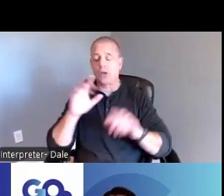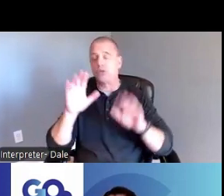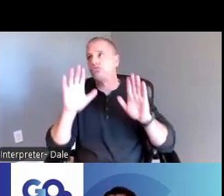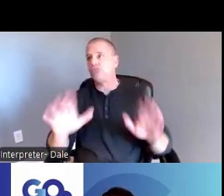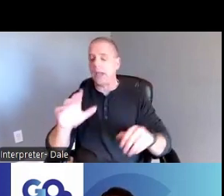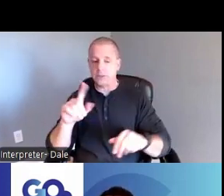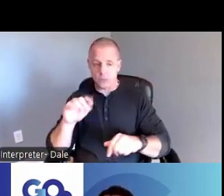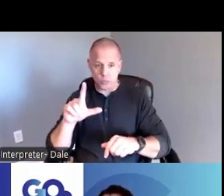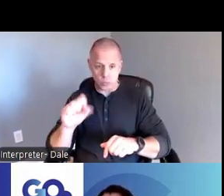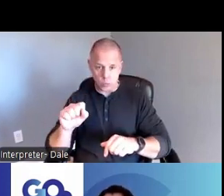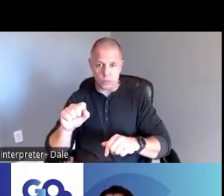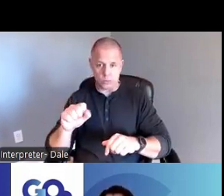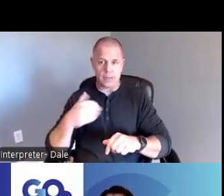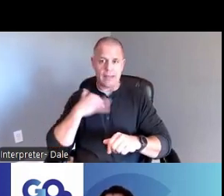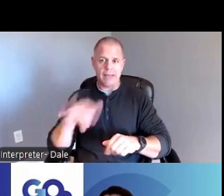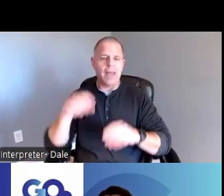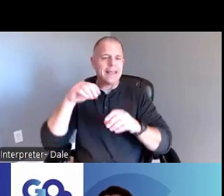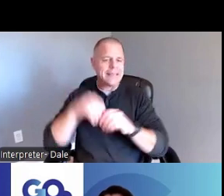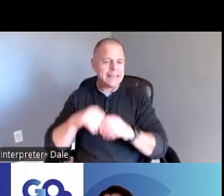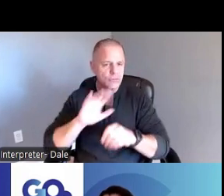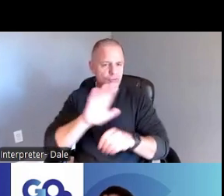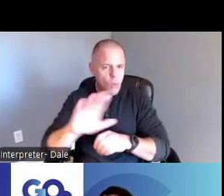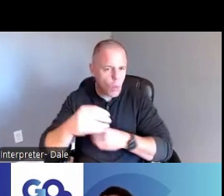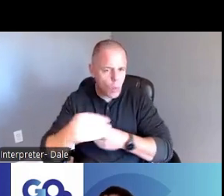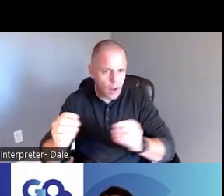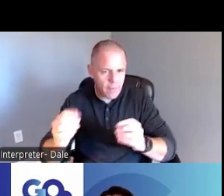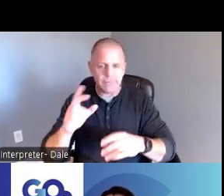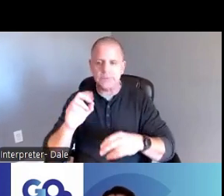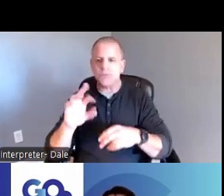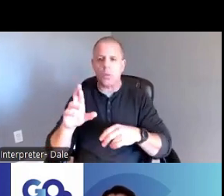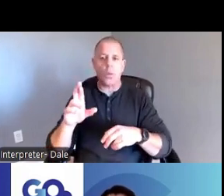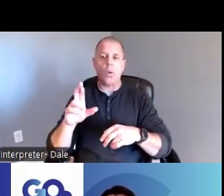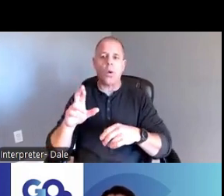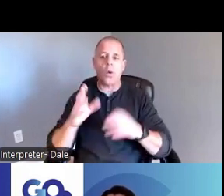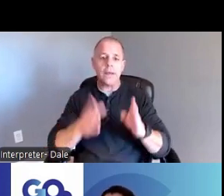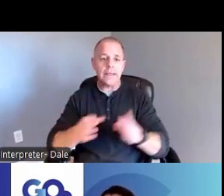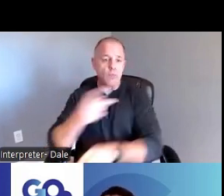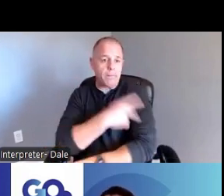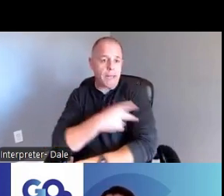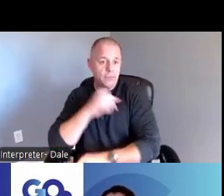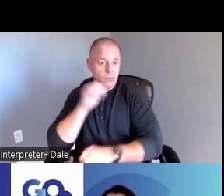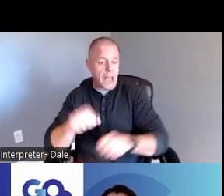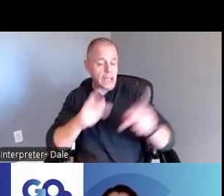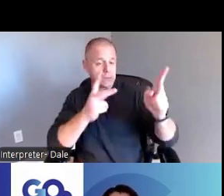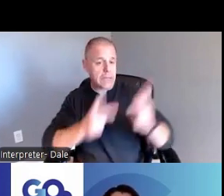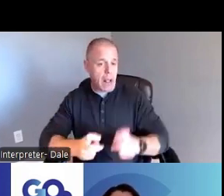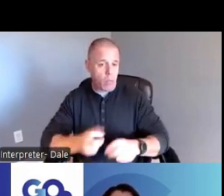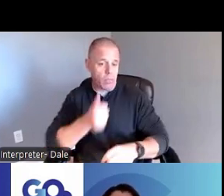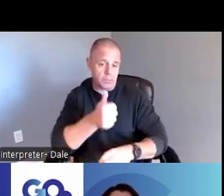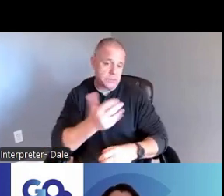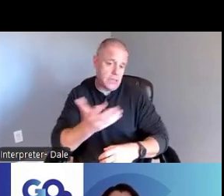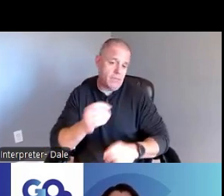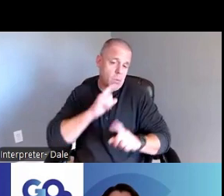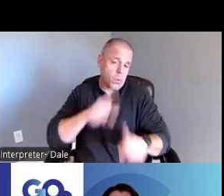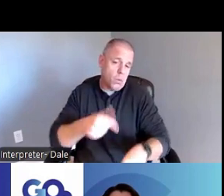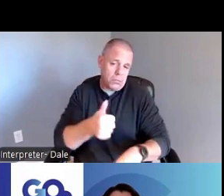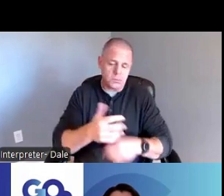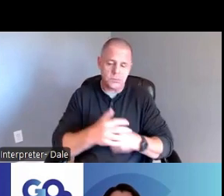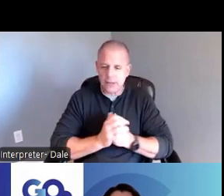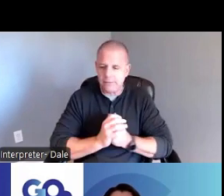be able to have in offices or for even individual patients to download on their own or order for themselves.